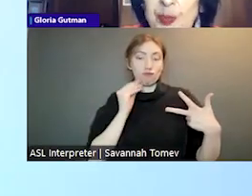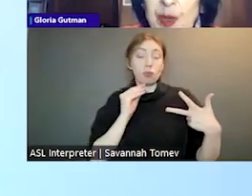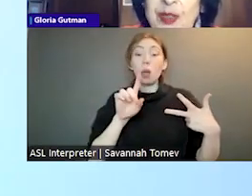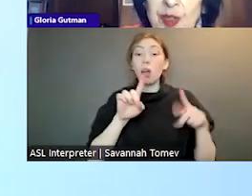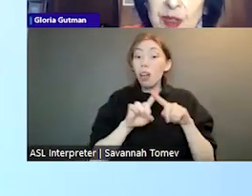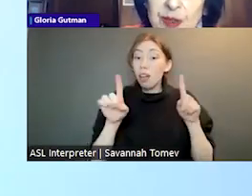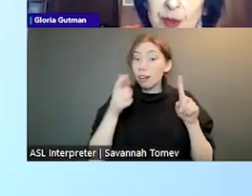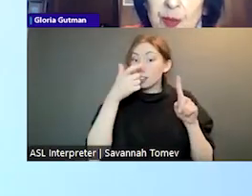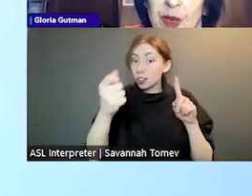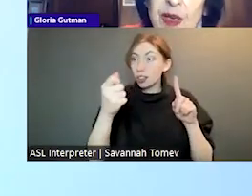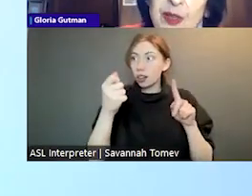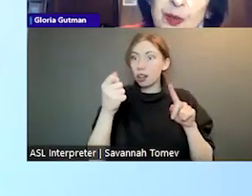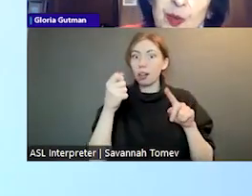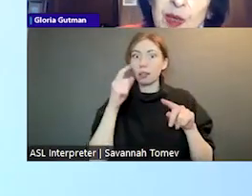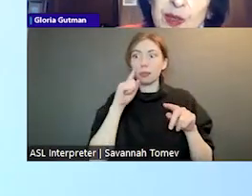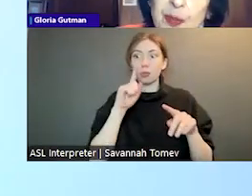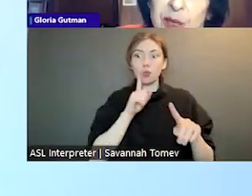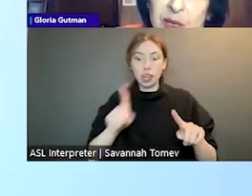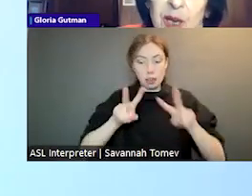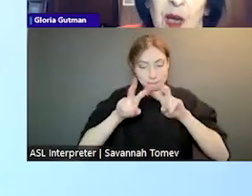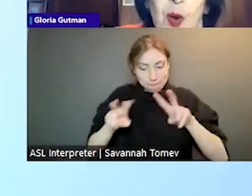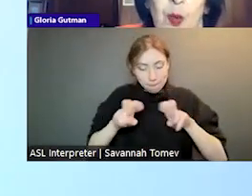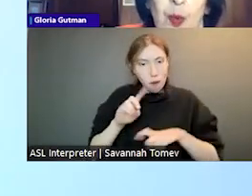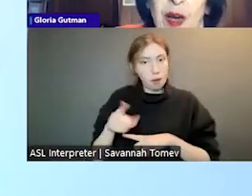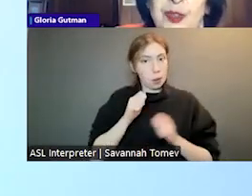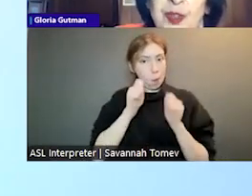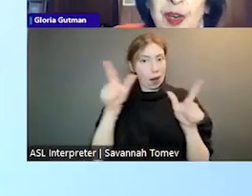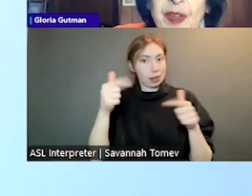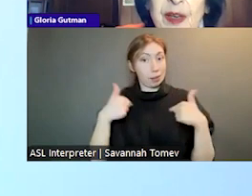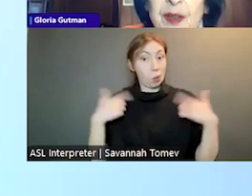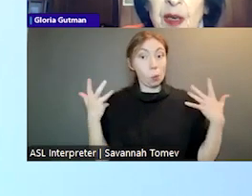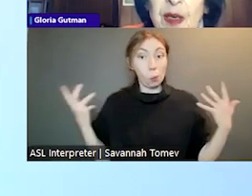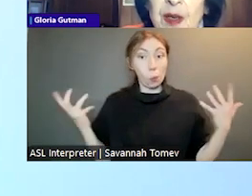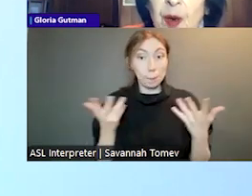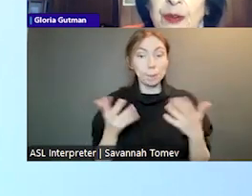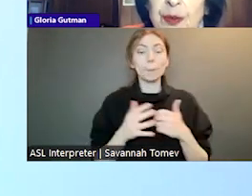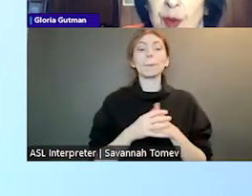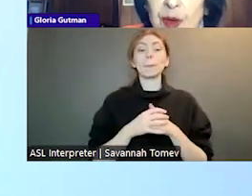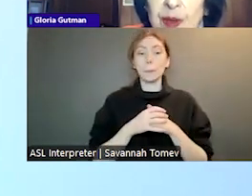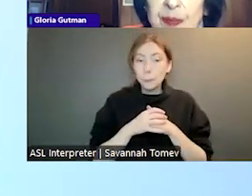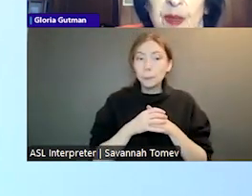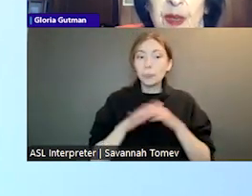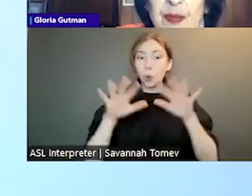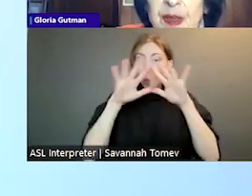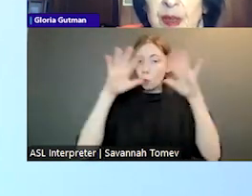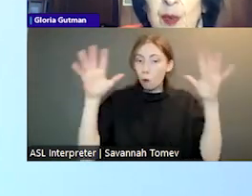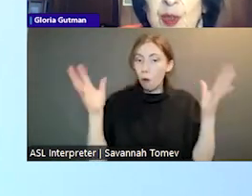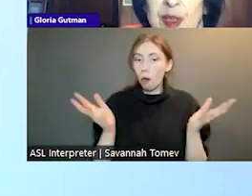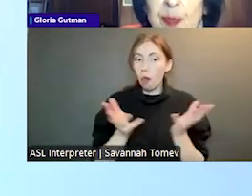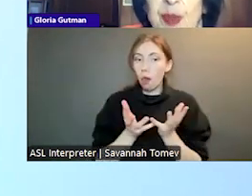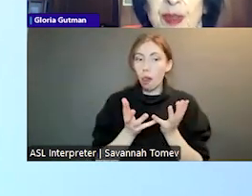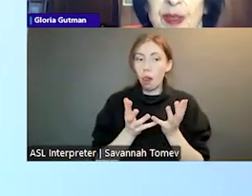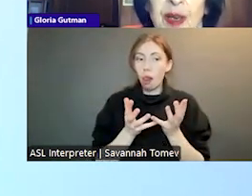really surprising to me was that overall, it